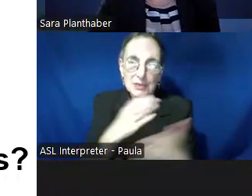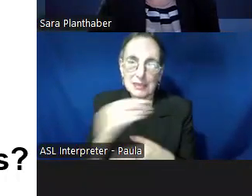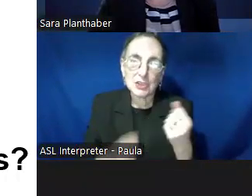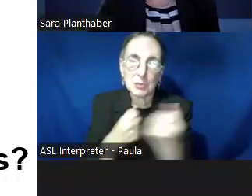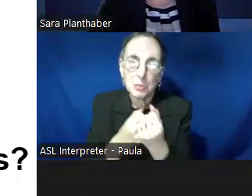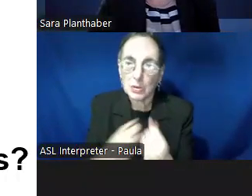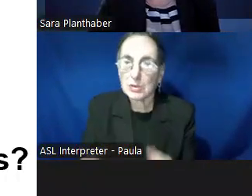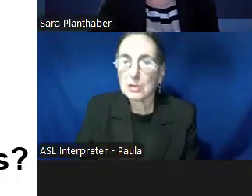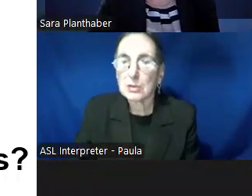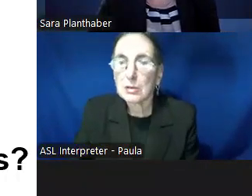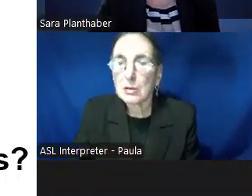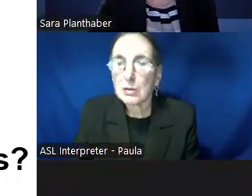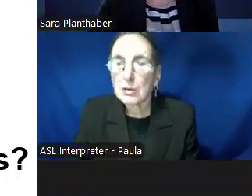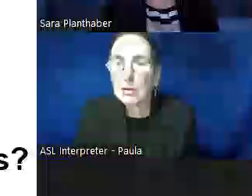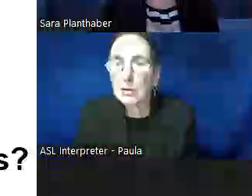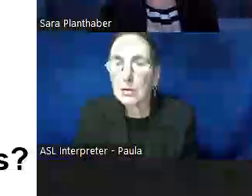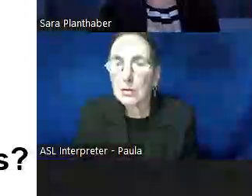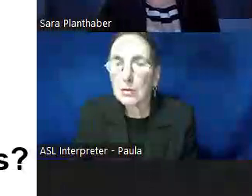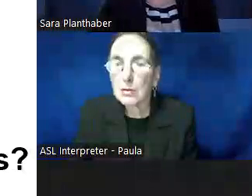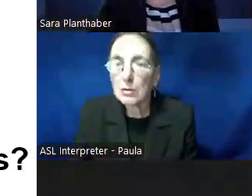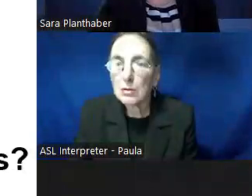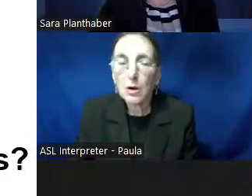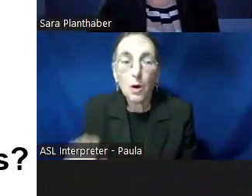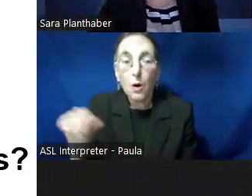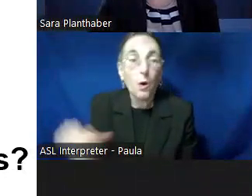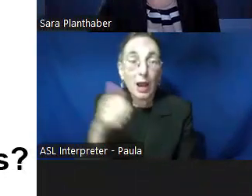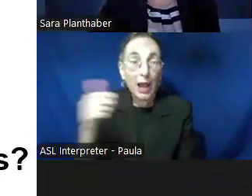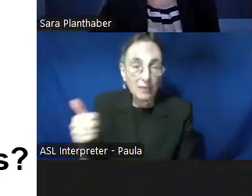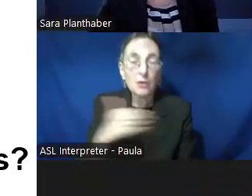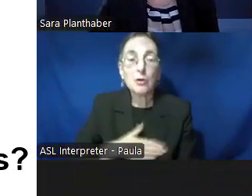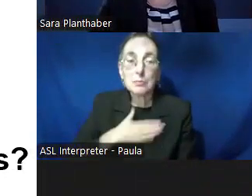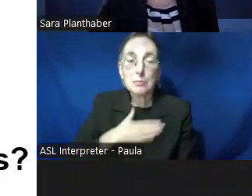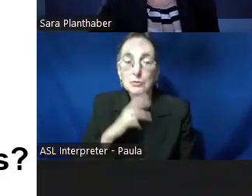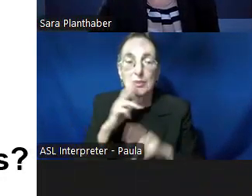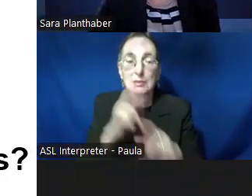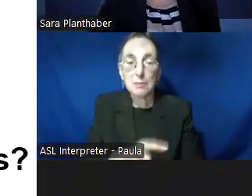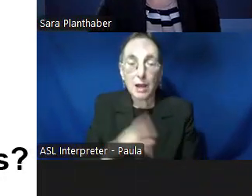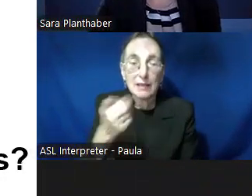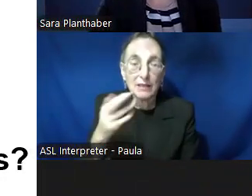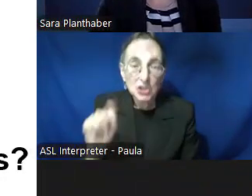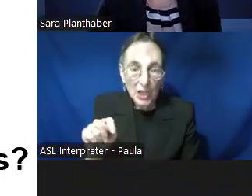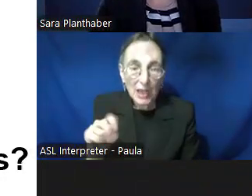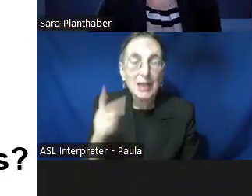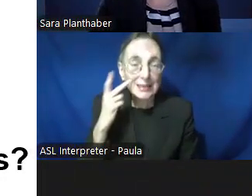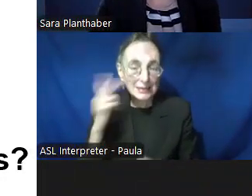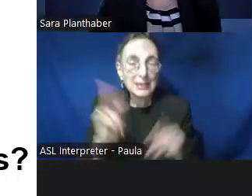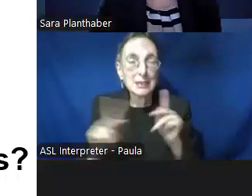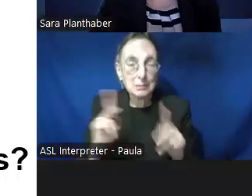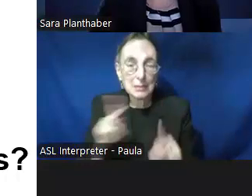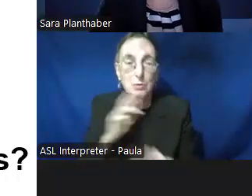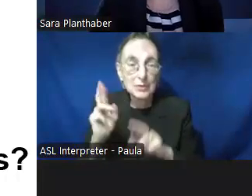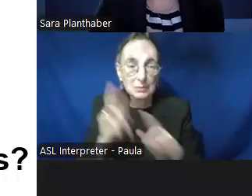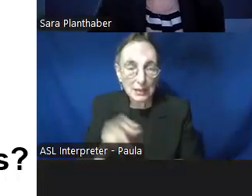chat. And I see some people are responding in the chat, which is great. If you also wouldn't mind, please responding to